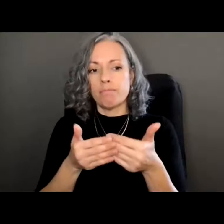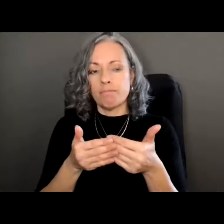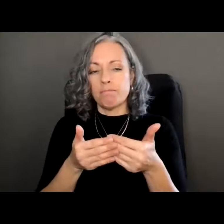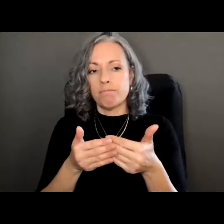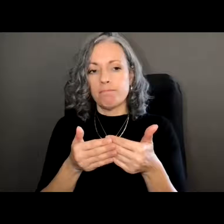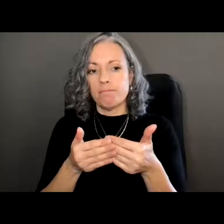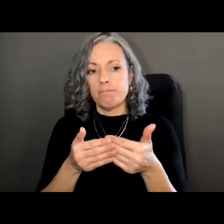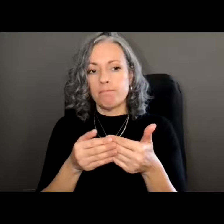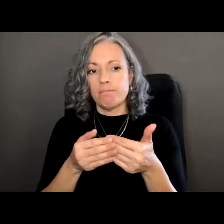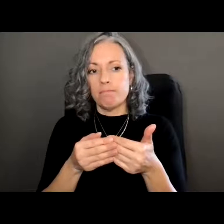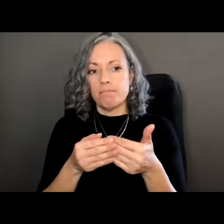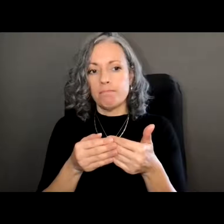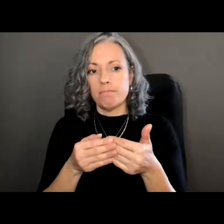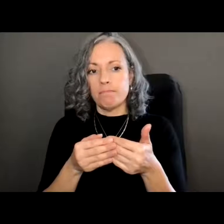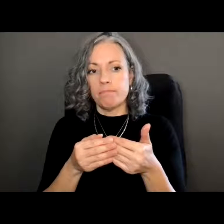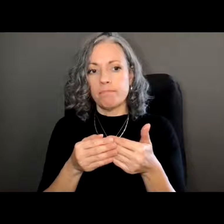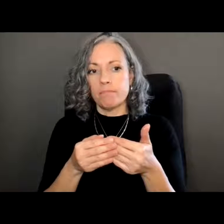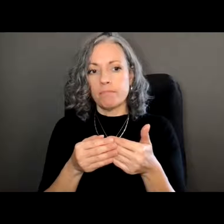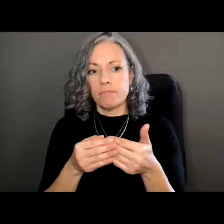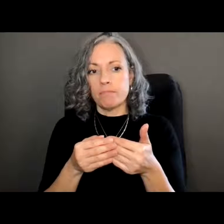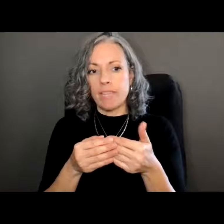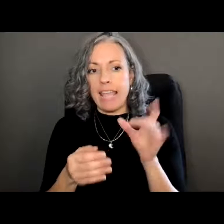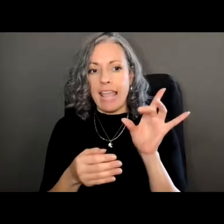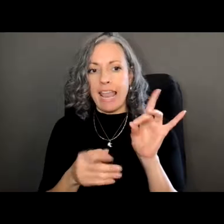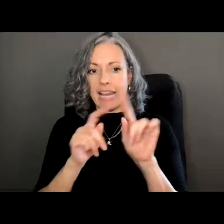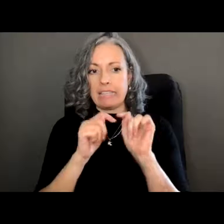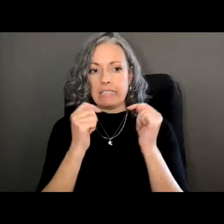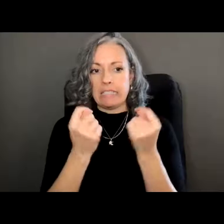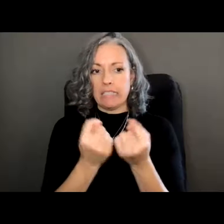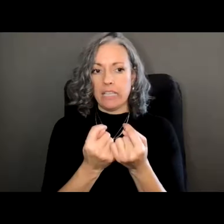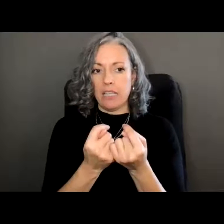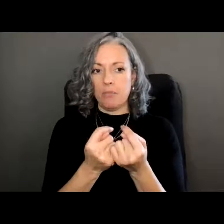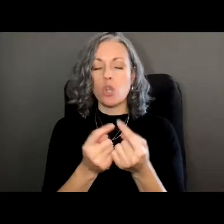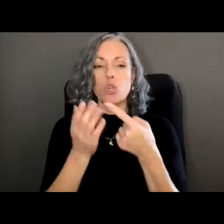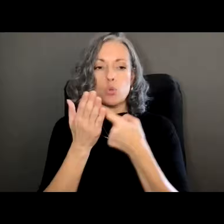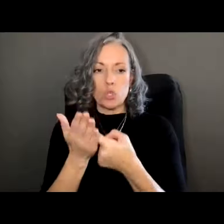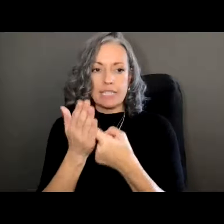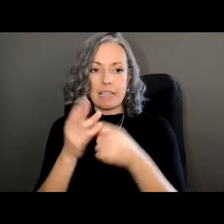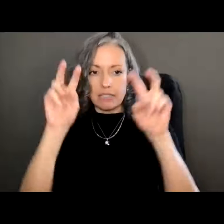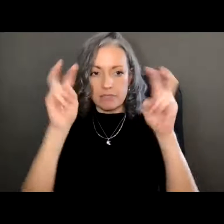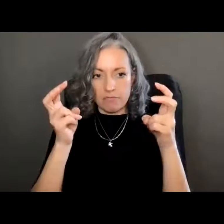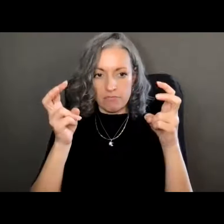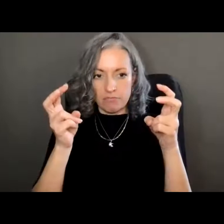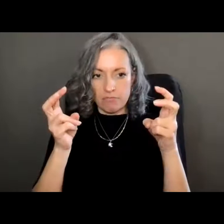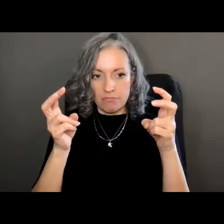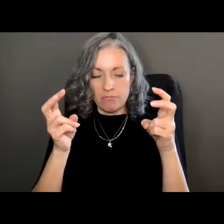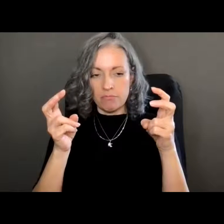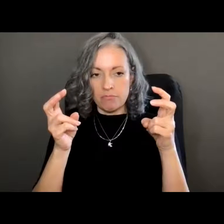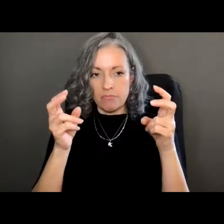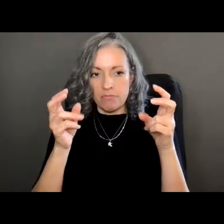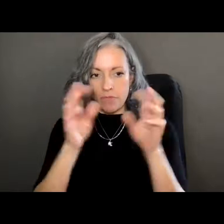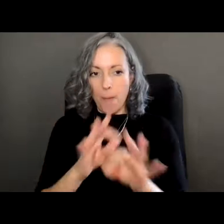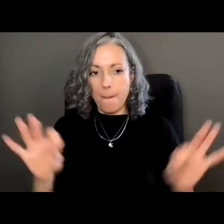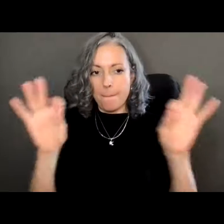8 esteemed panelists to talk about a subject which is very close and dear to our heart, and is